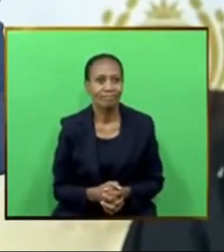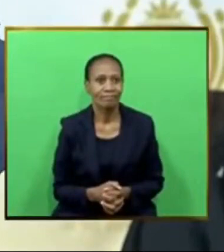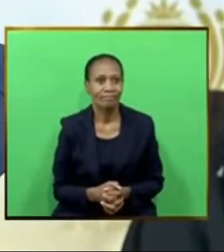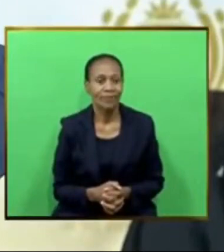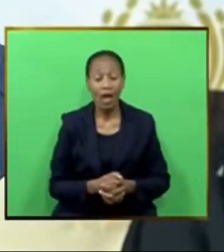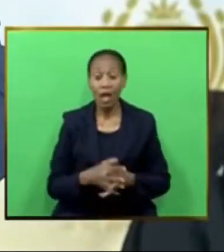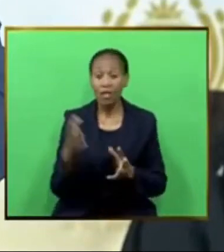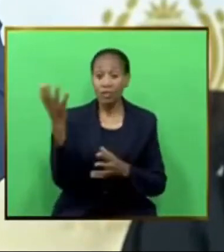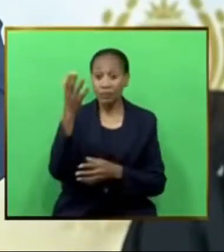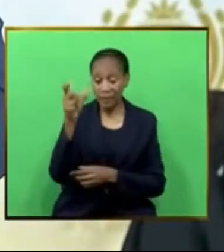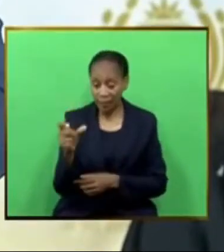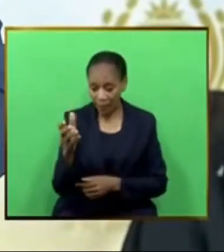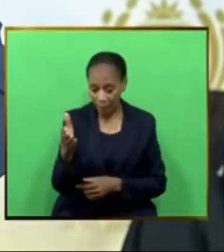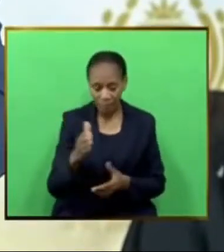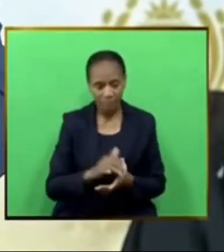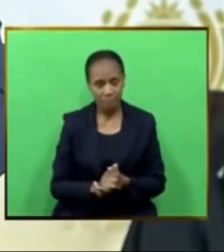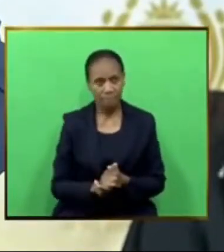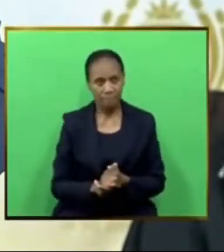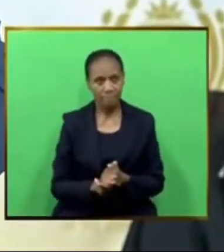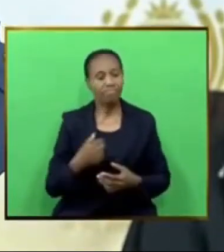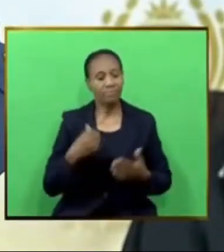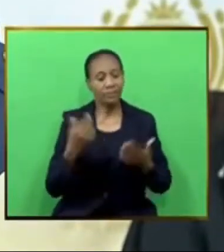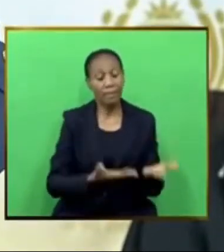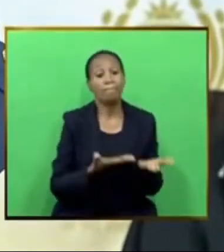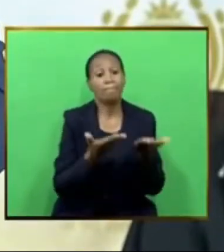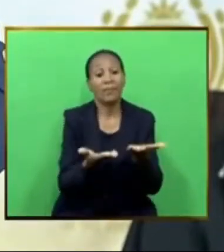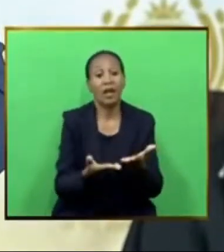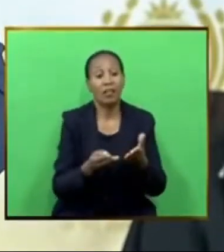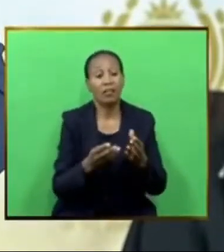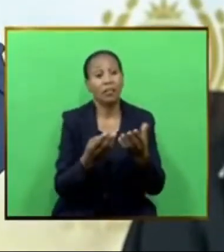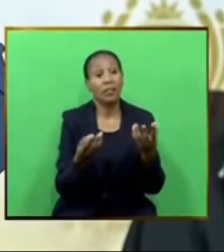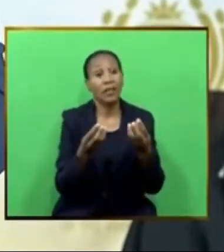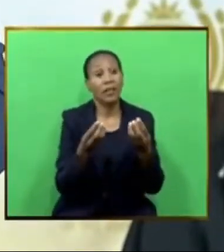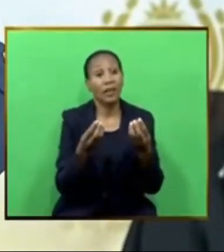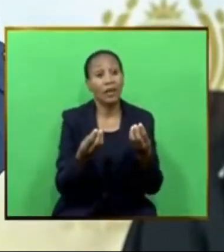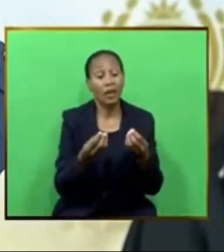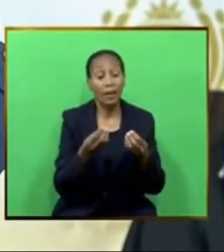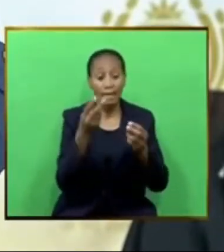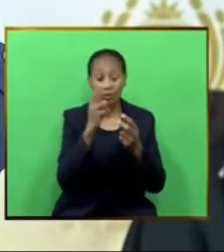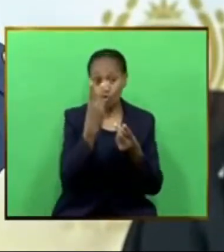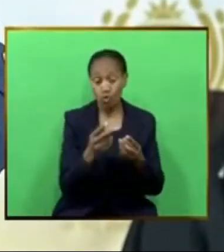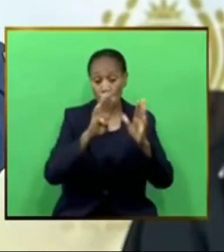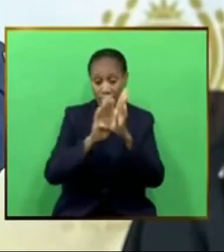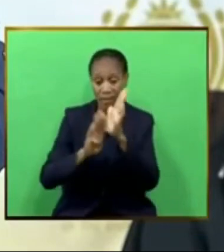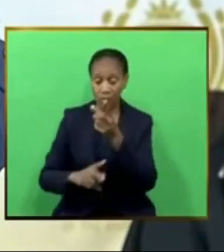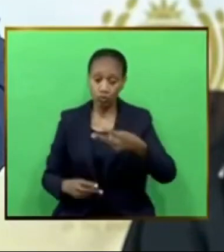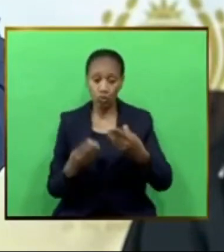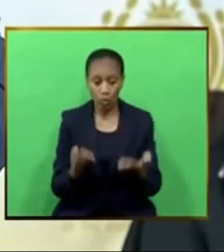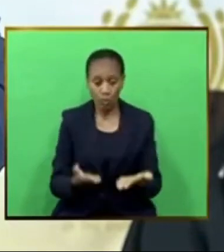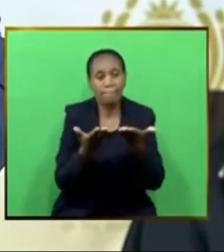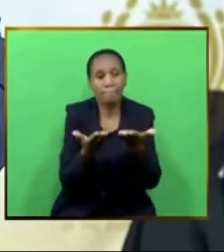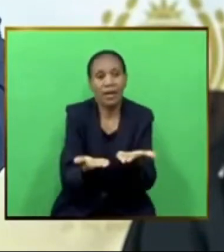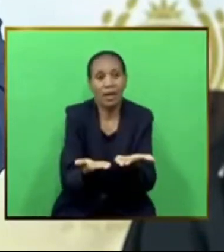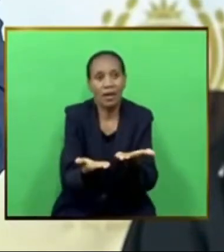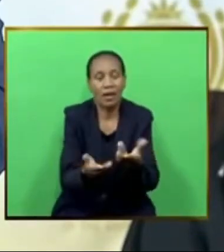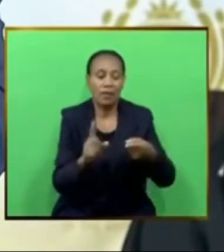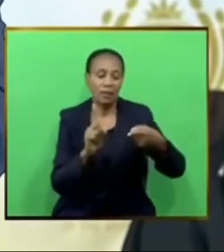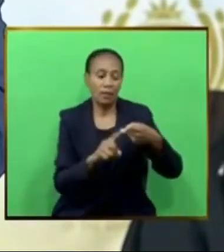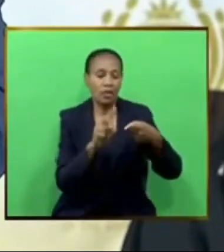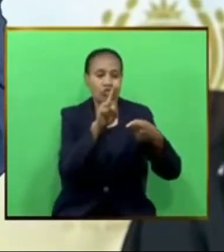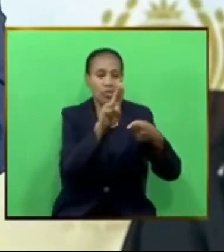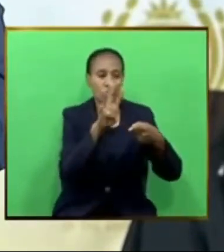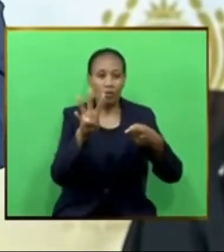Madam Speaker, I therefore table the following documents before this House. The